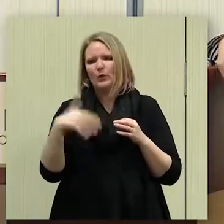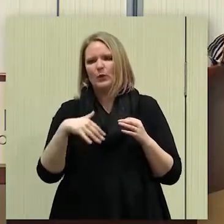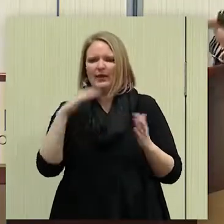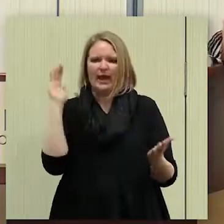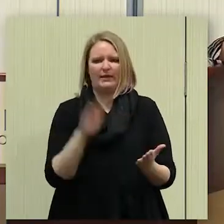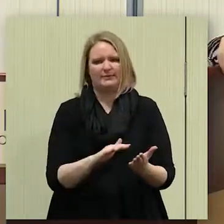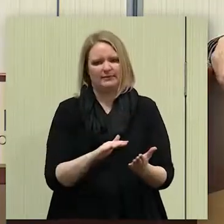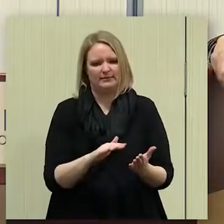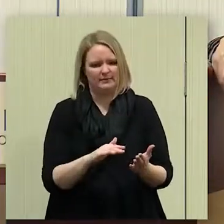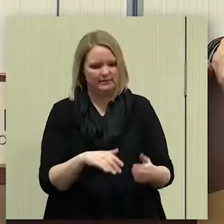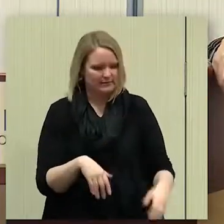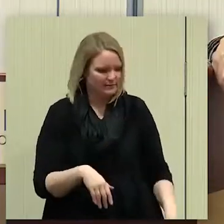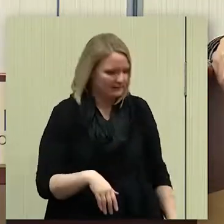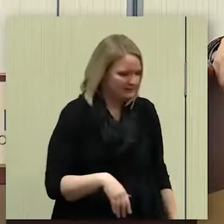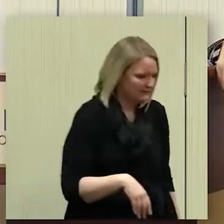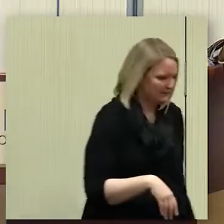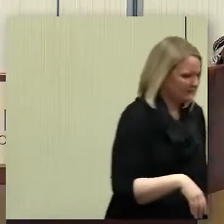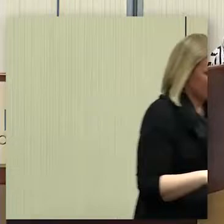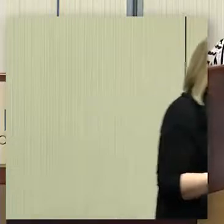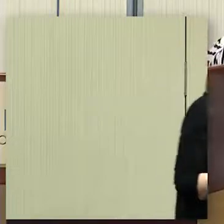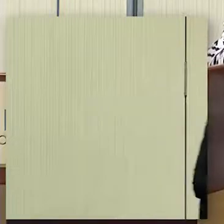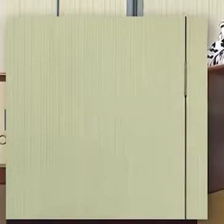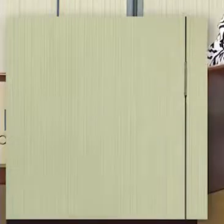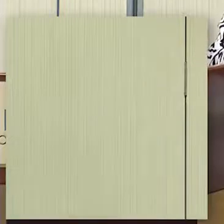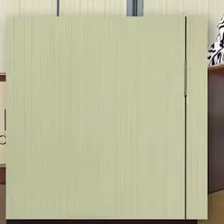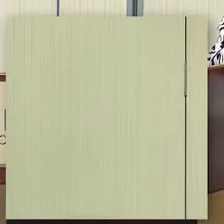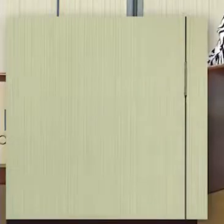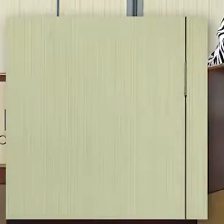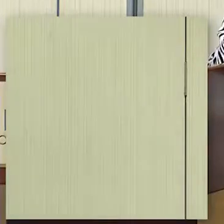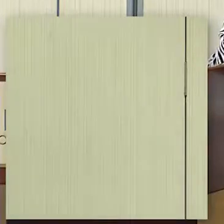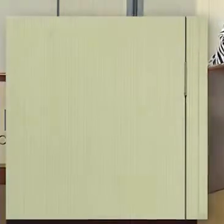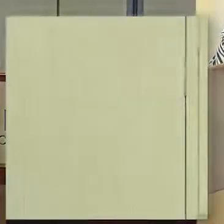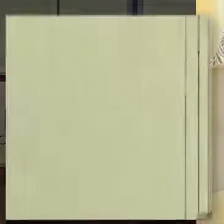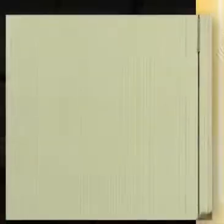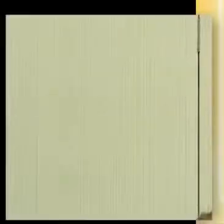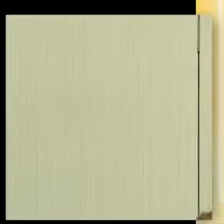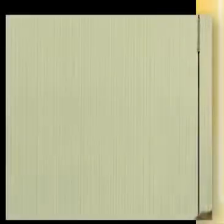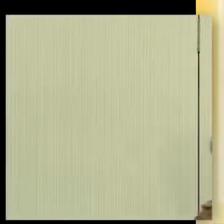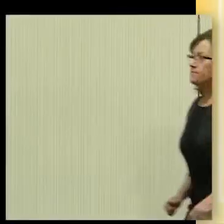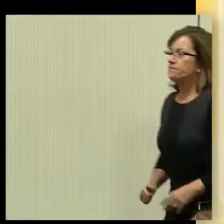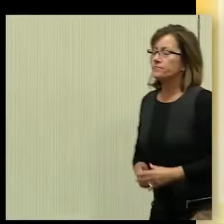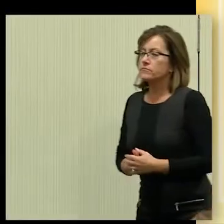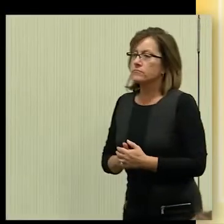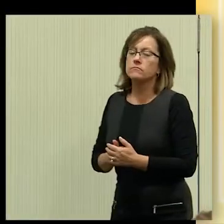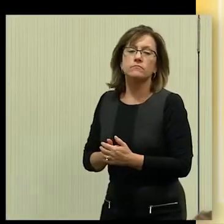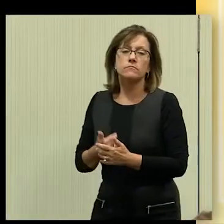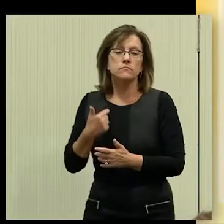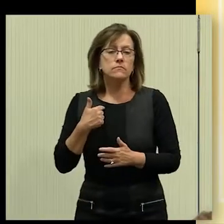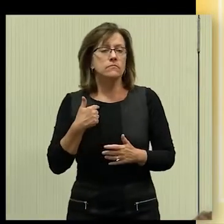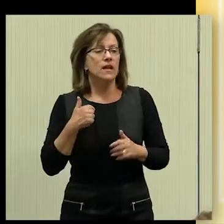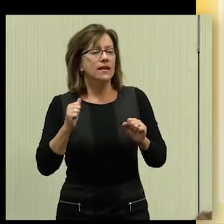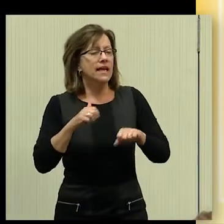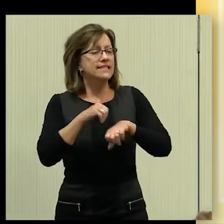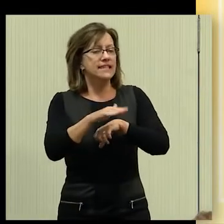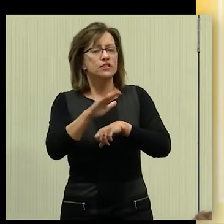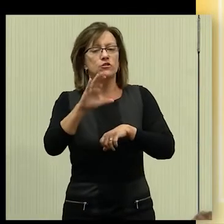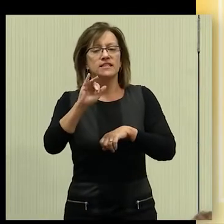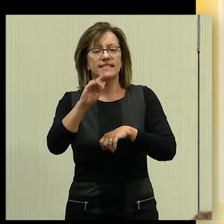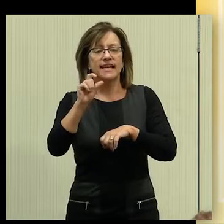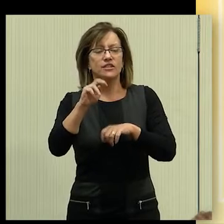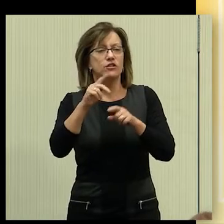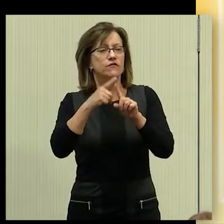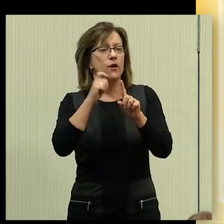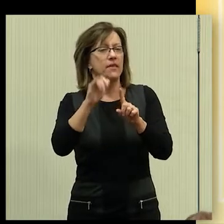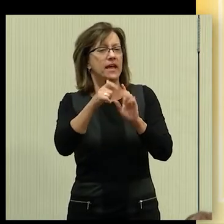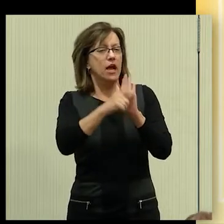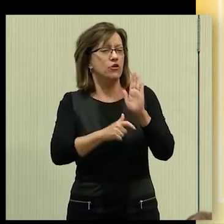narrow. And if you want, I can send you that citation for that article if you're interested. Indirectly teaching things, giving kids,